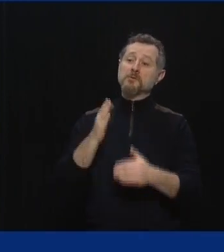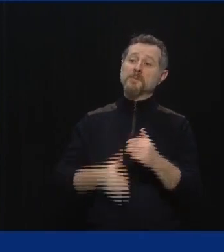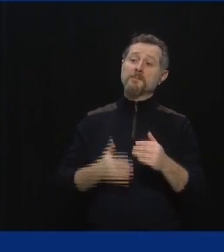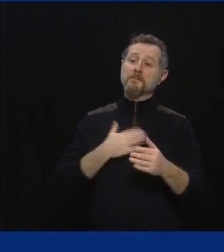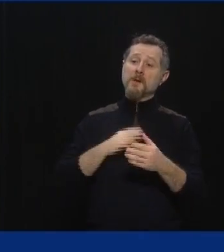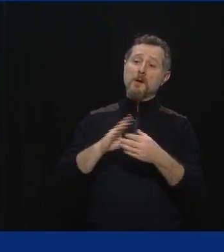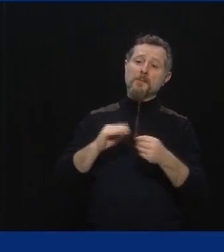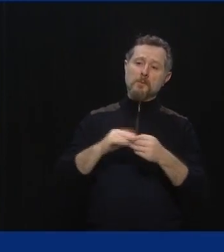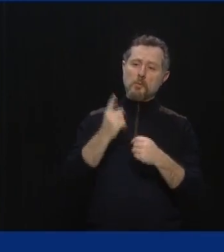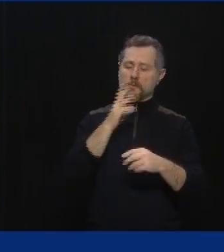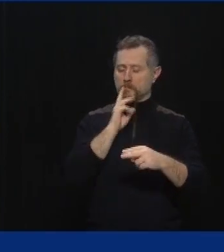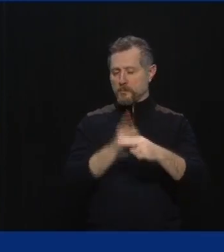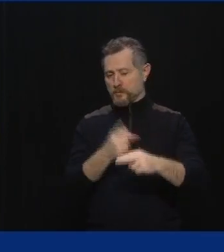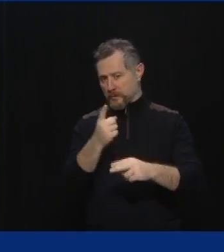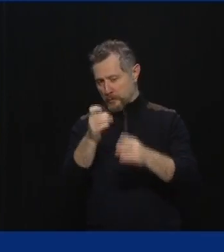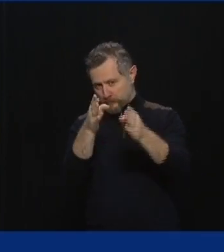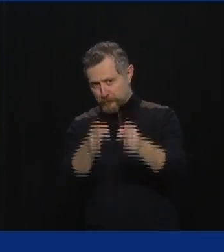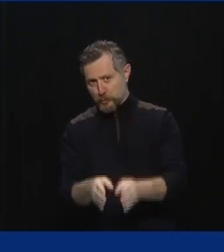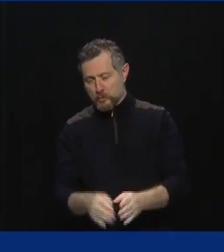who's a partner.